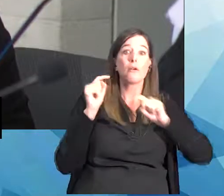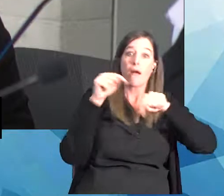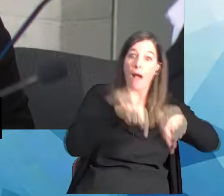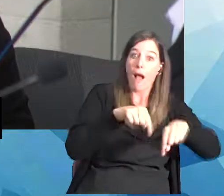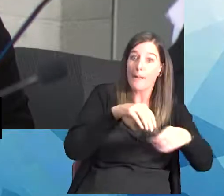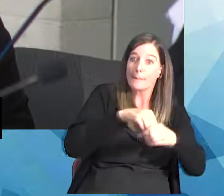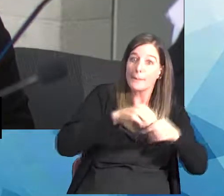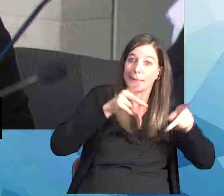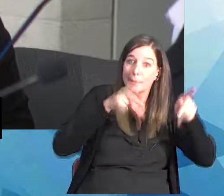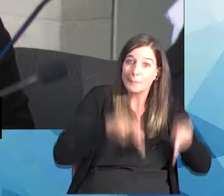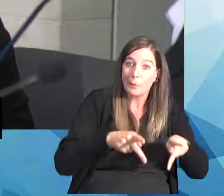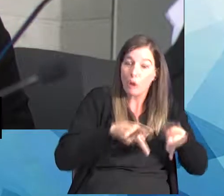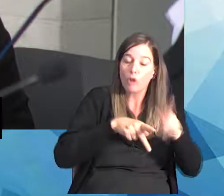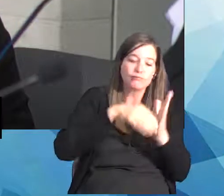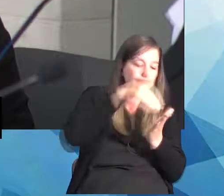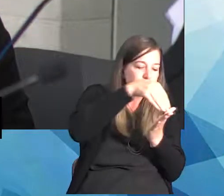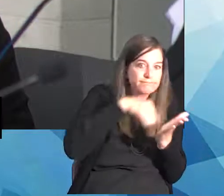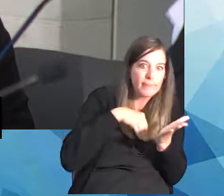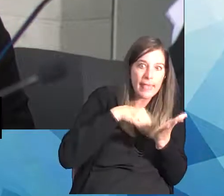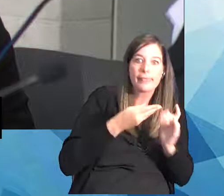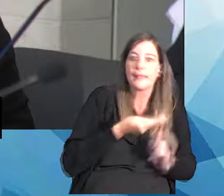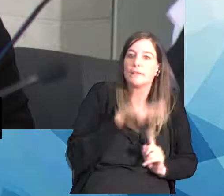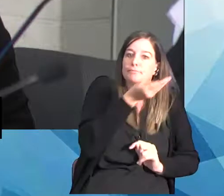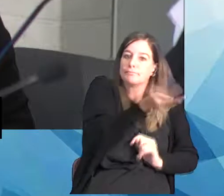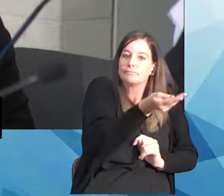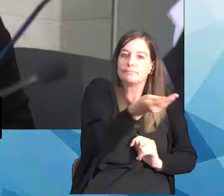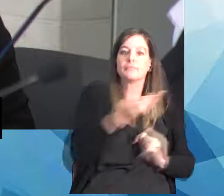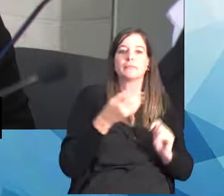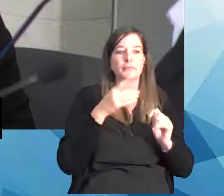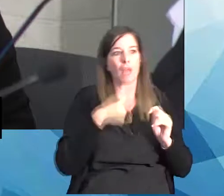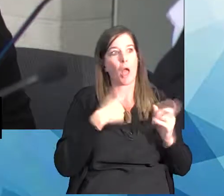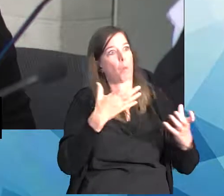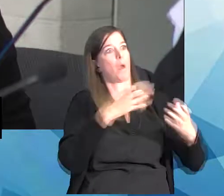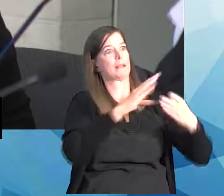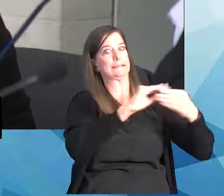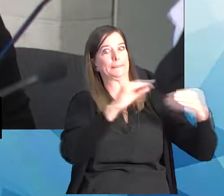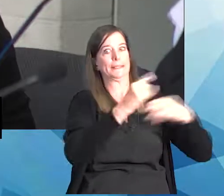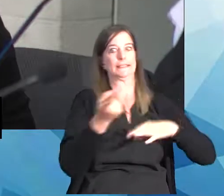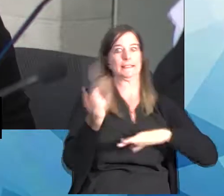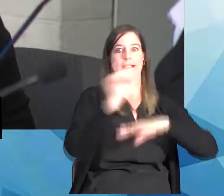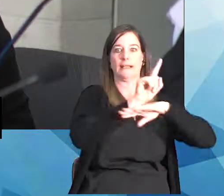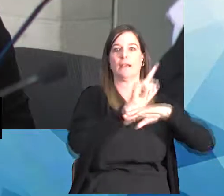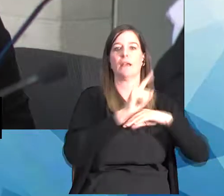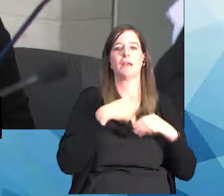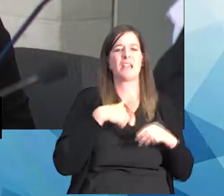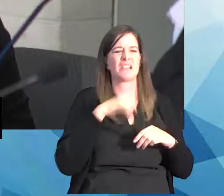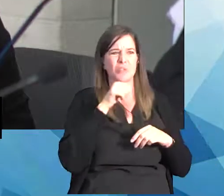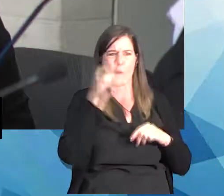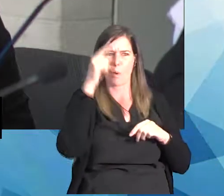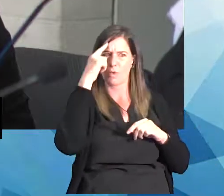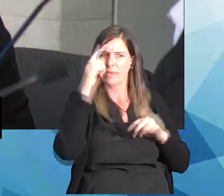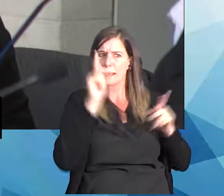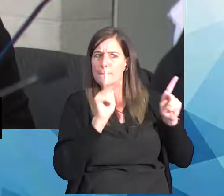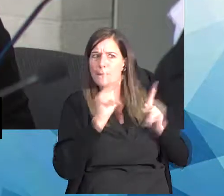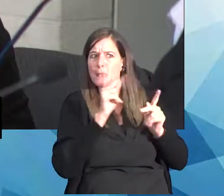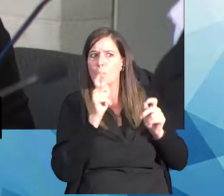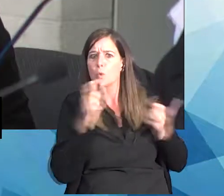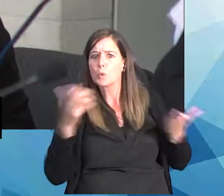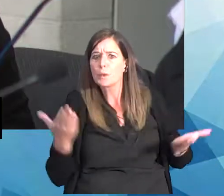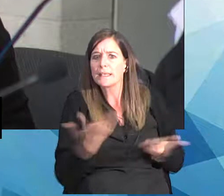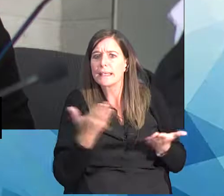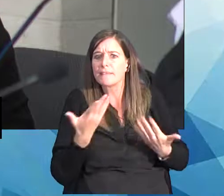those forms on this matter for any member of the public that is here. We do have an email that